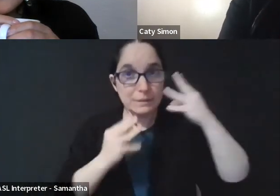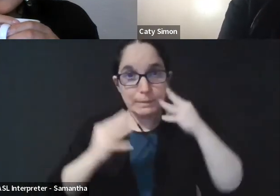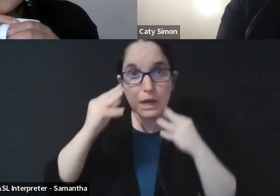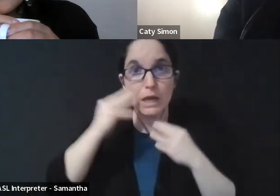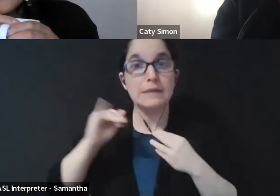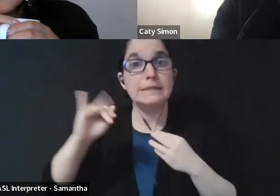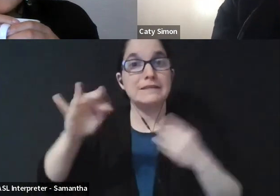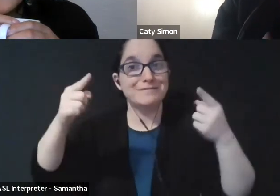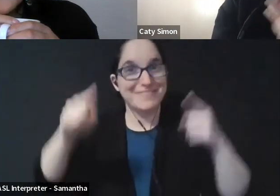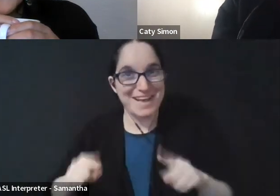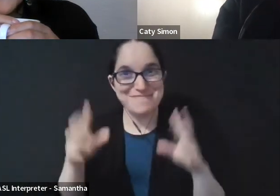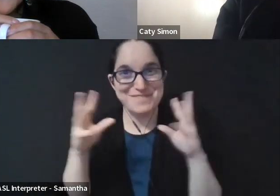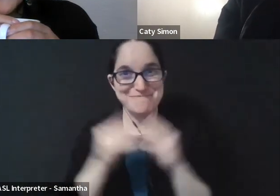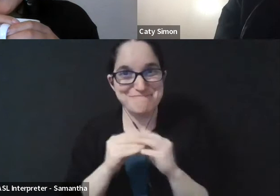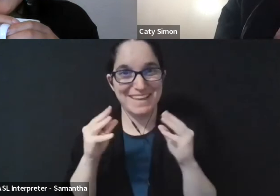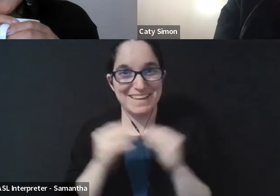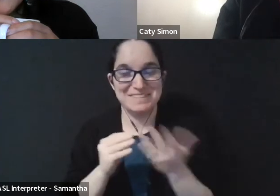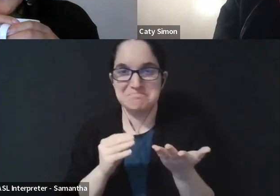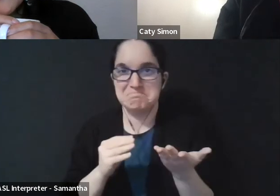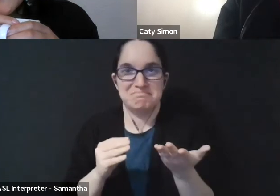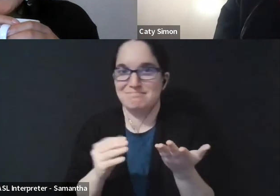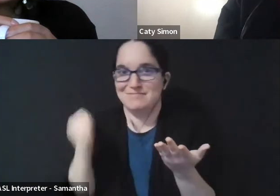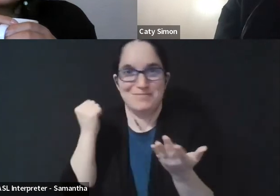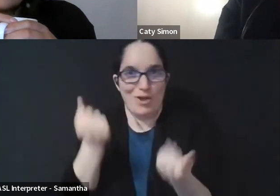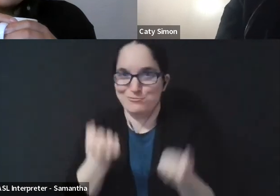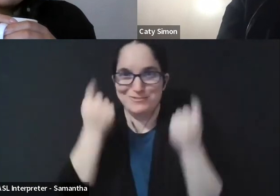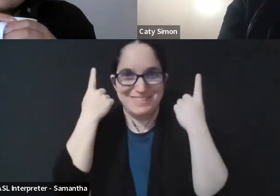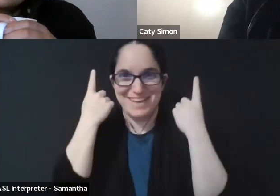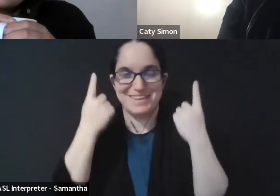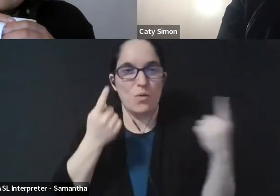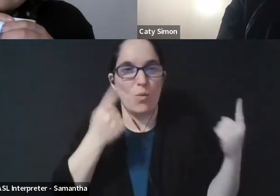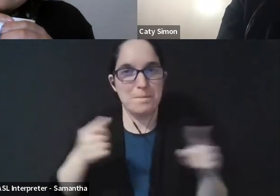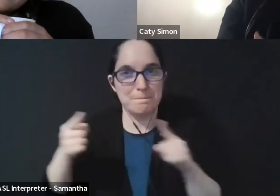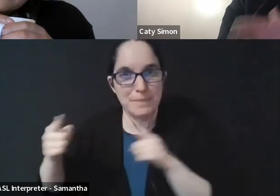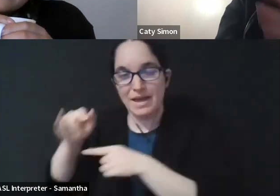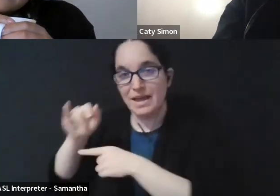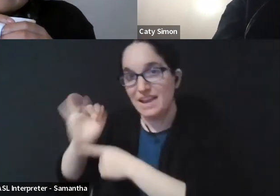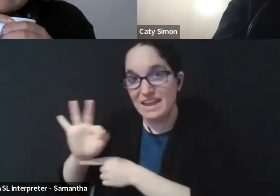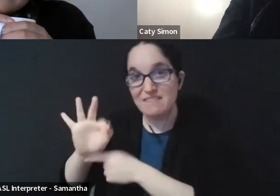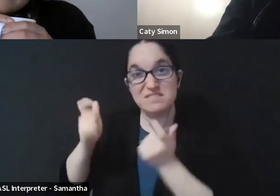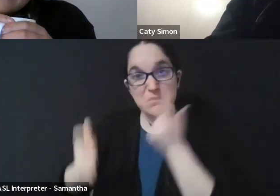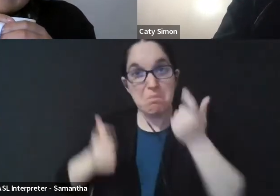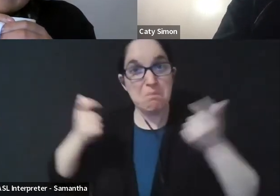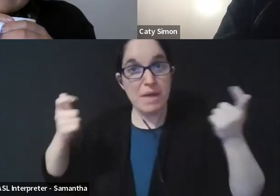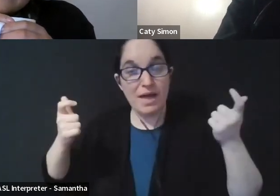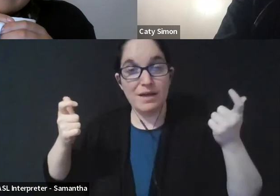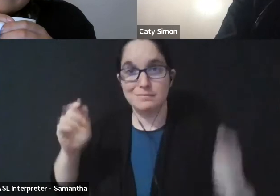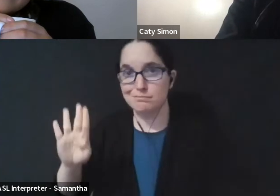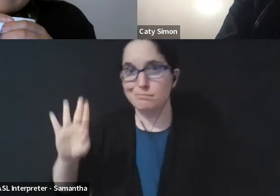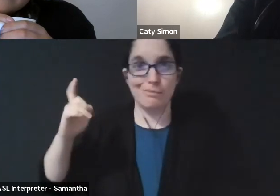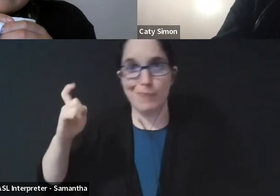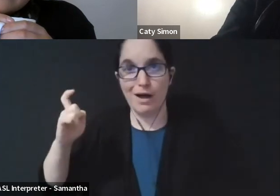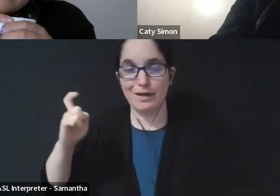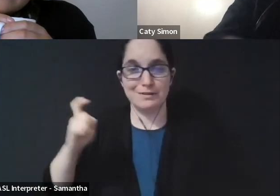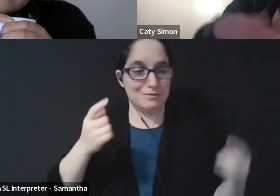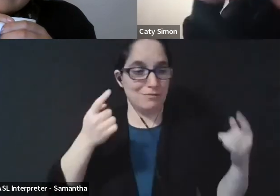and not really understanding it, you know, having it be this like big oblique black box of other people